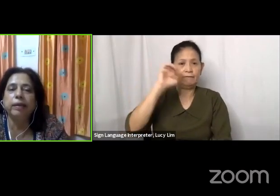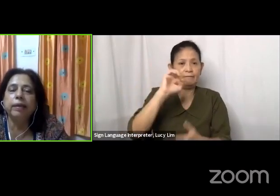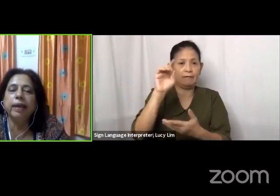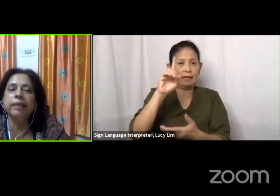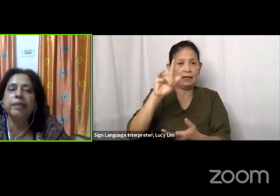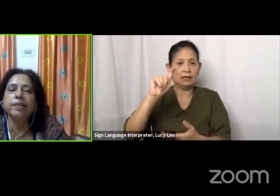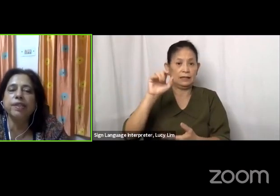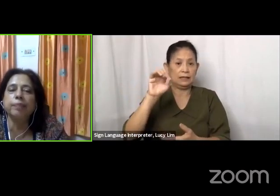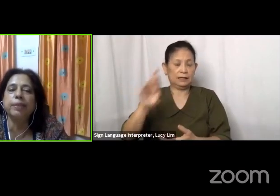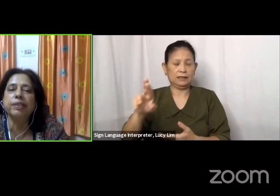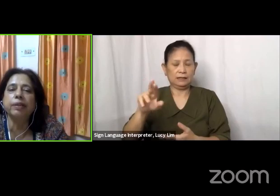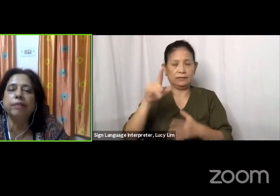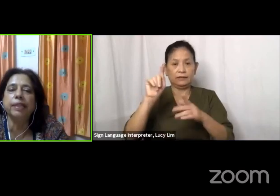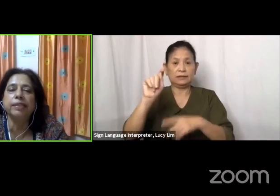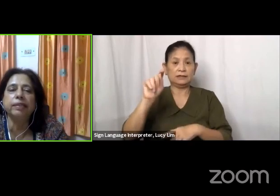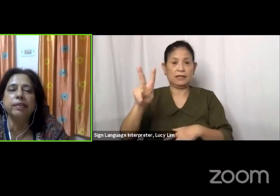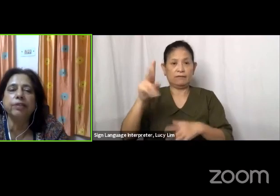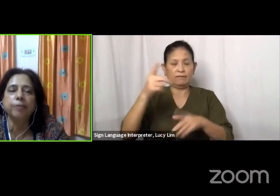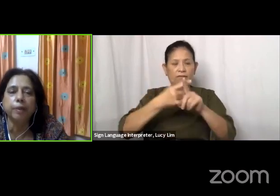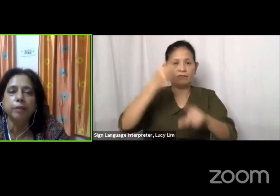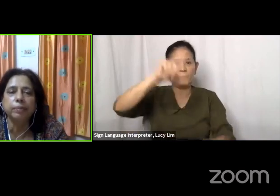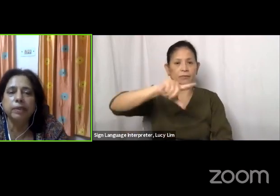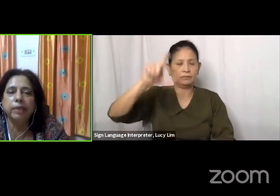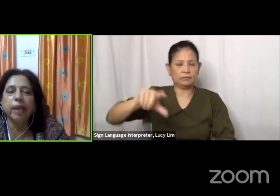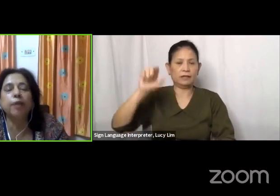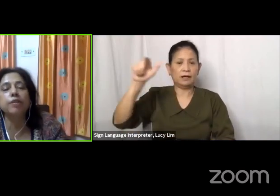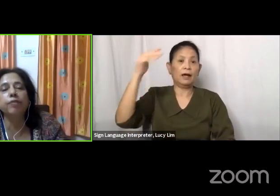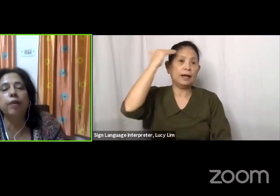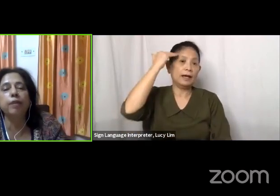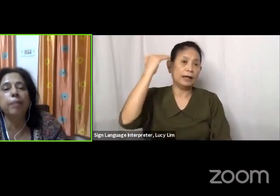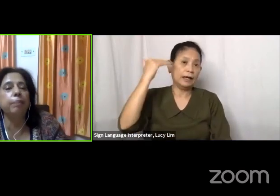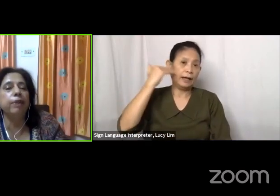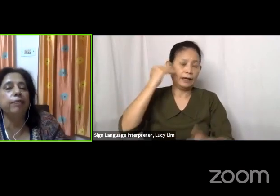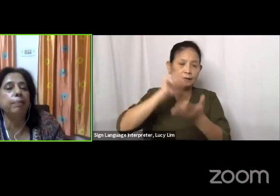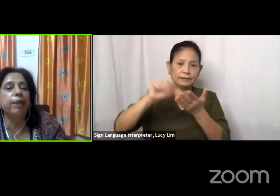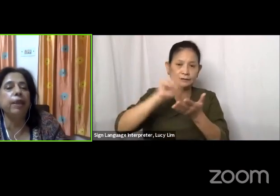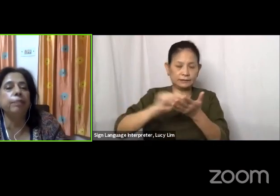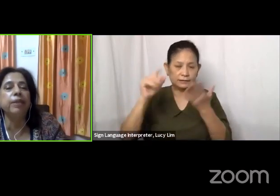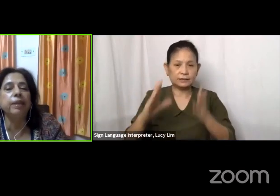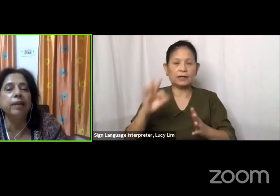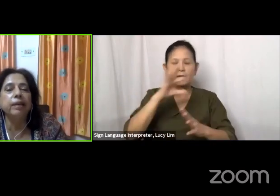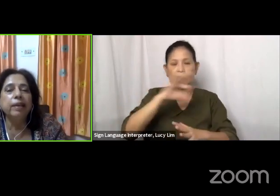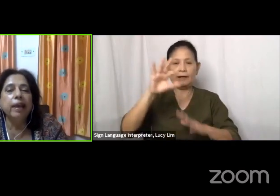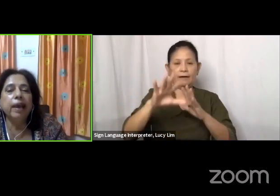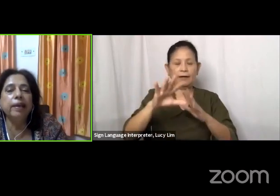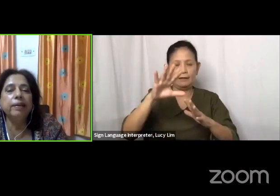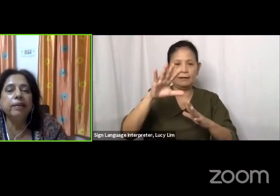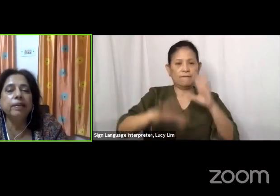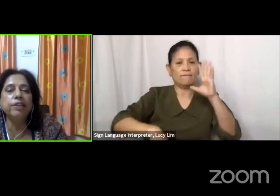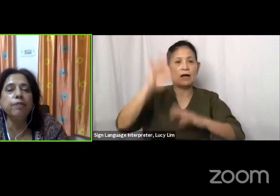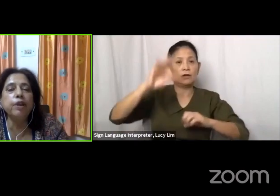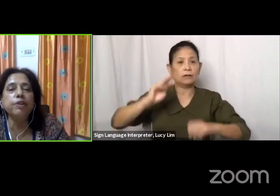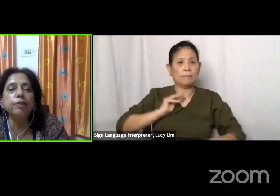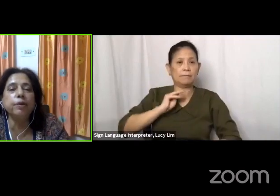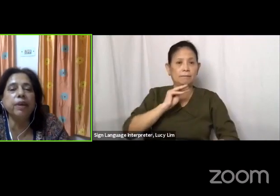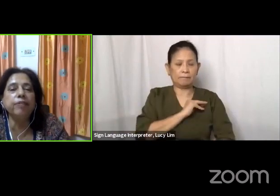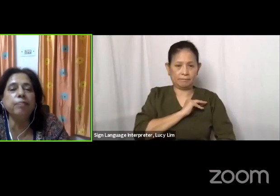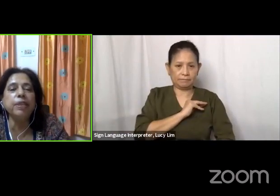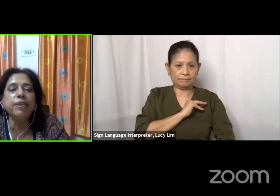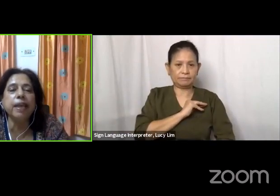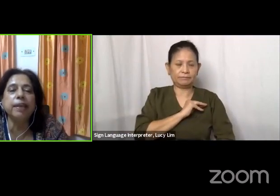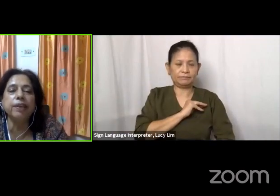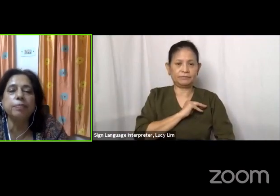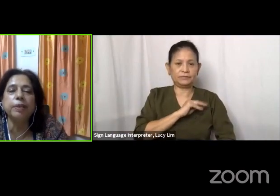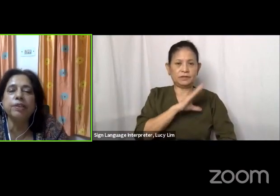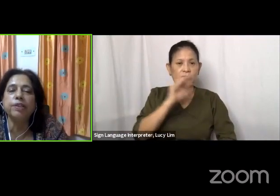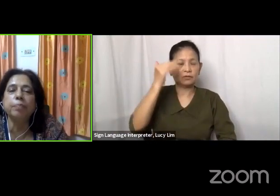Nepal. And she's chairperson of Health Journalist Forum and also founding member of APCAT Media. And she wants to know if